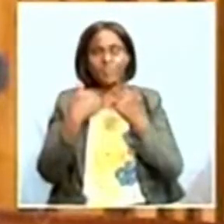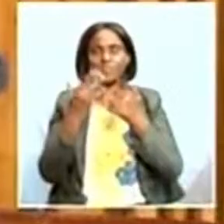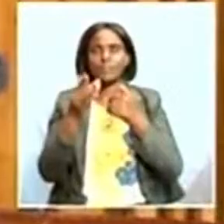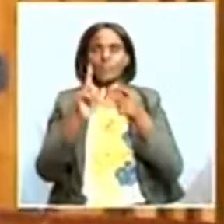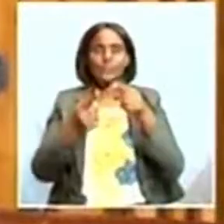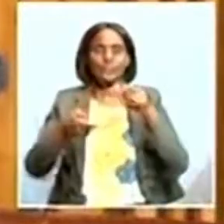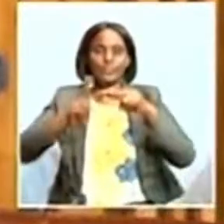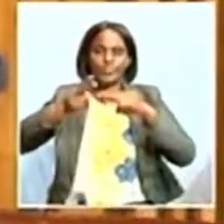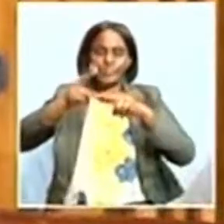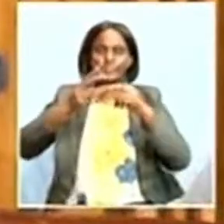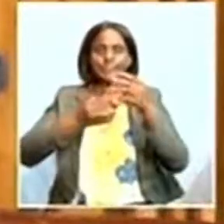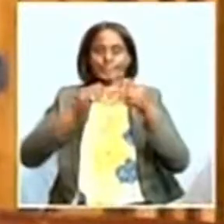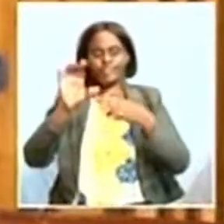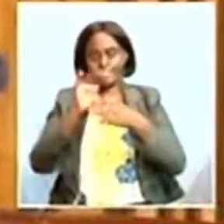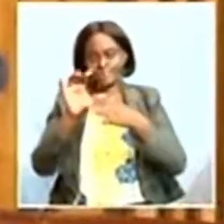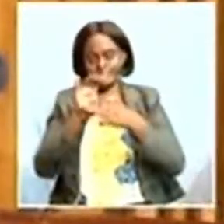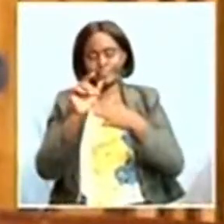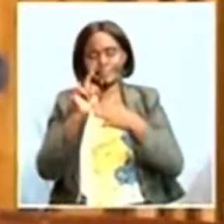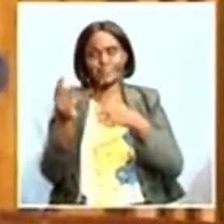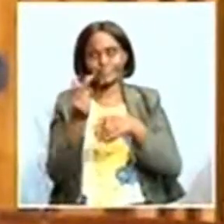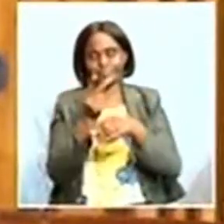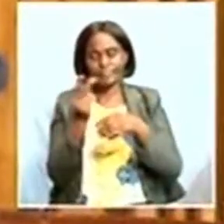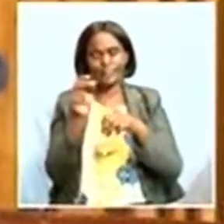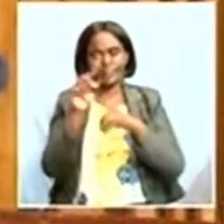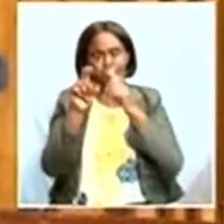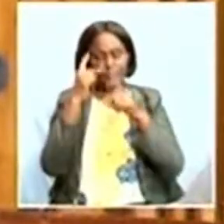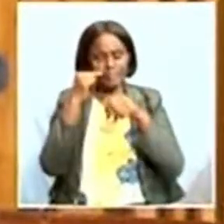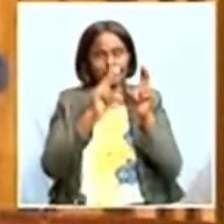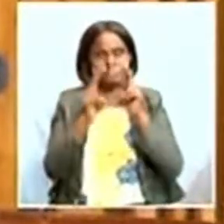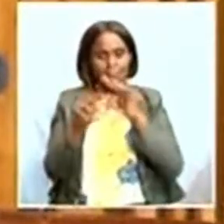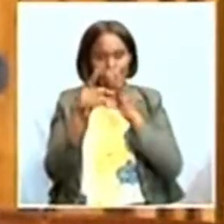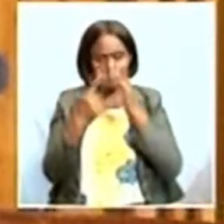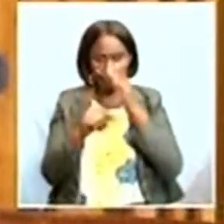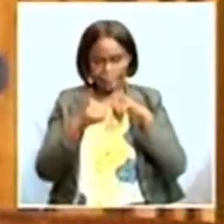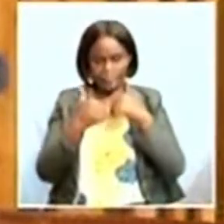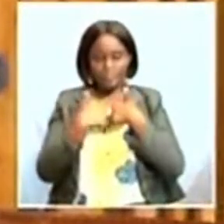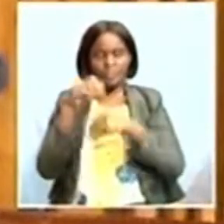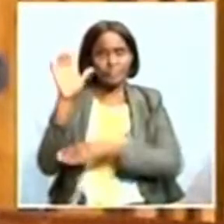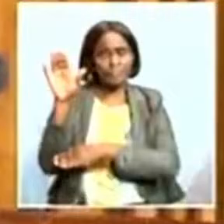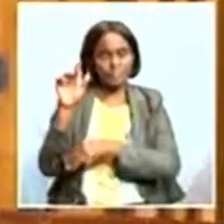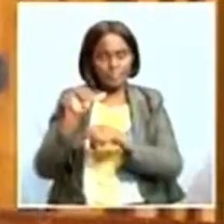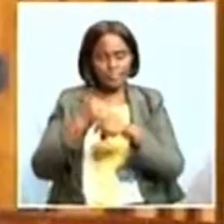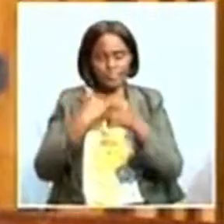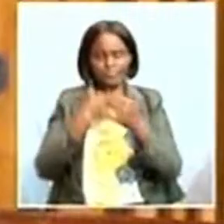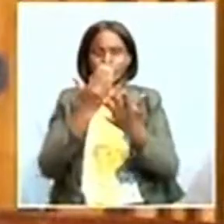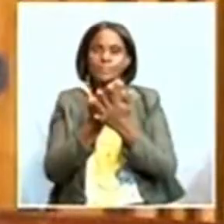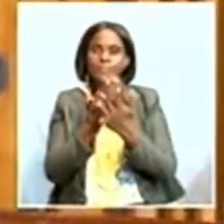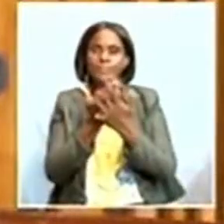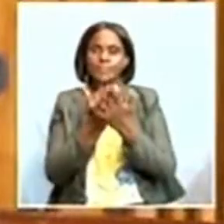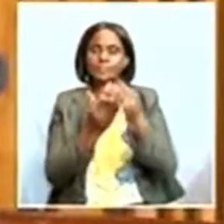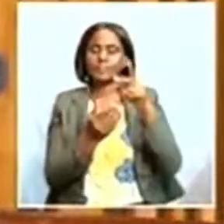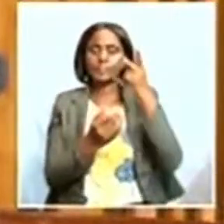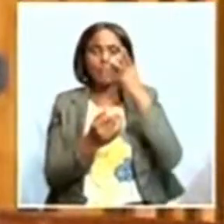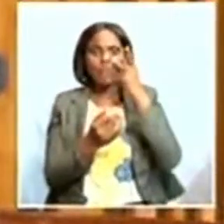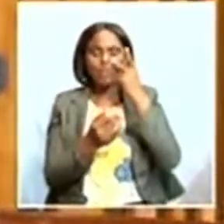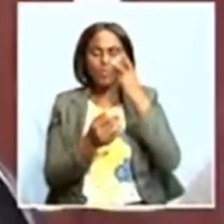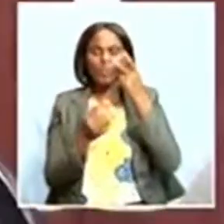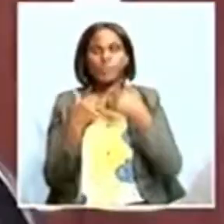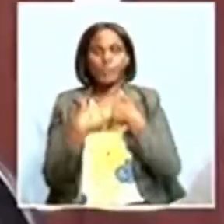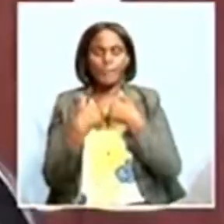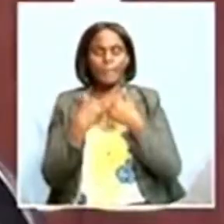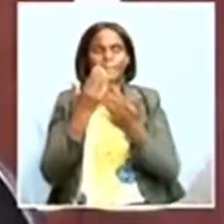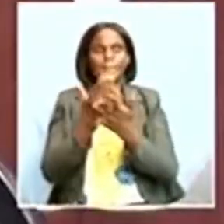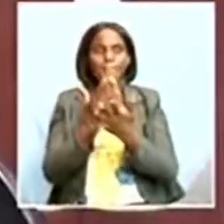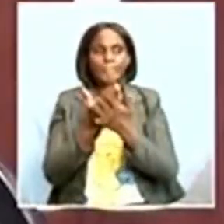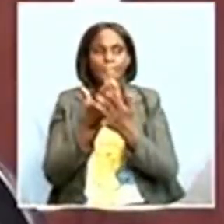to increase copper production. So those are the 2 questions for oral answer that we have this afternoon. And then we have a motion, Pauline. Yes, Muta, we have a